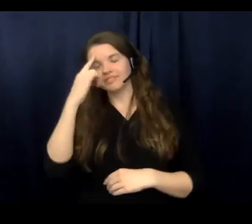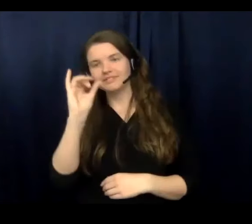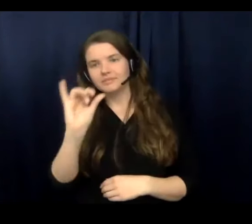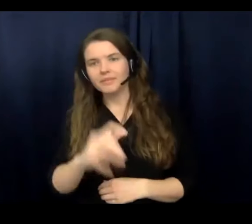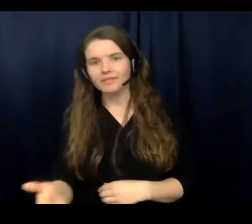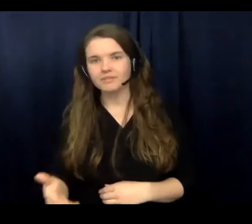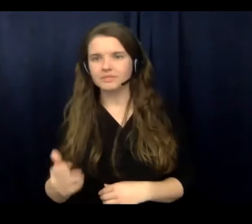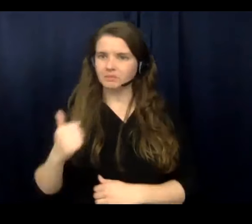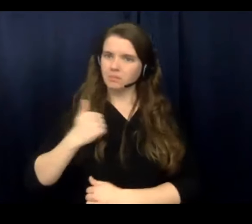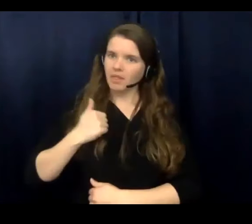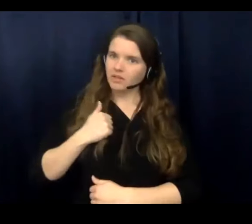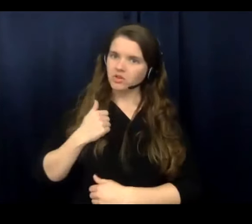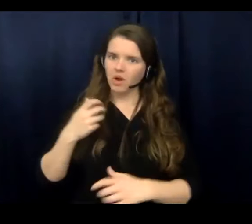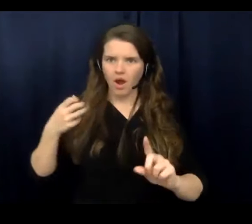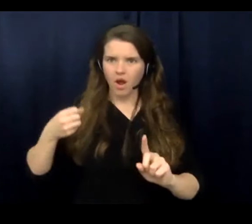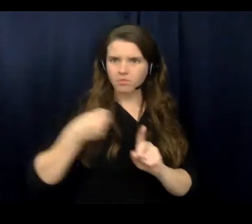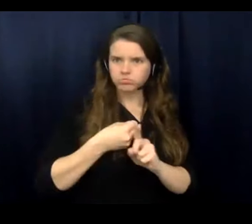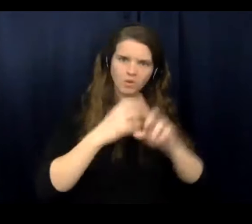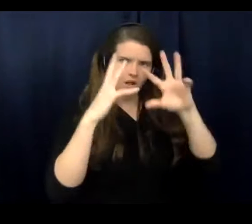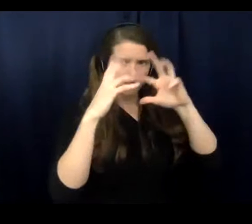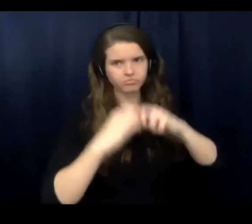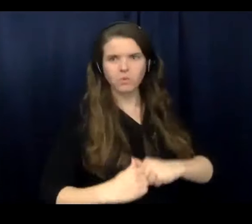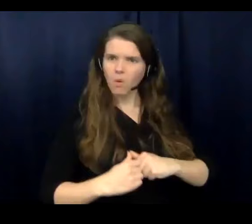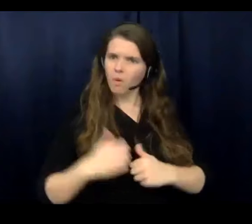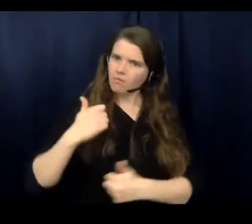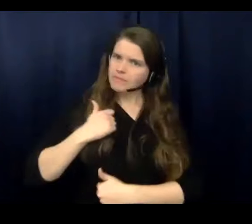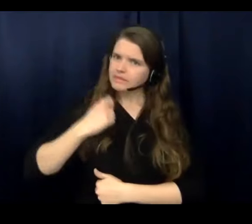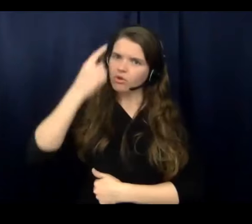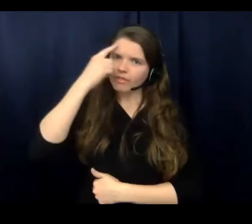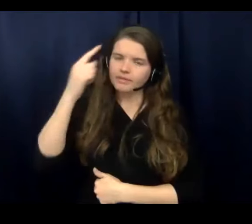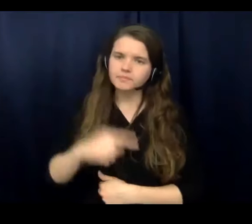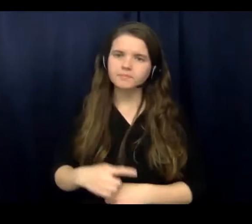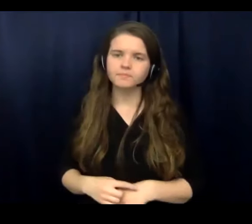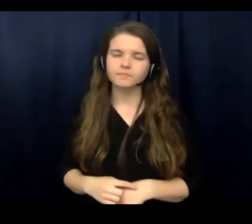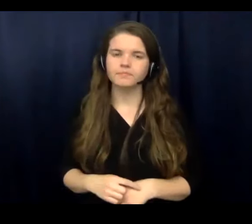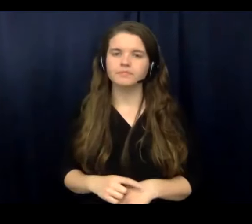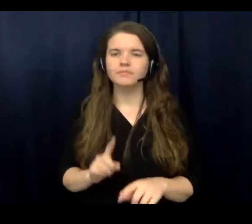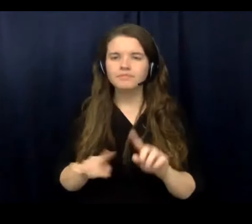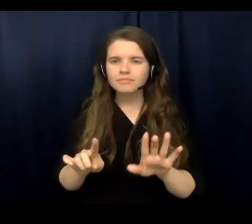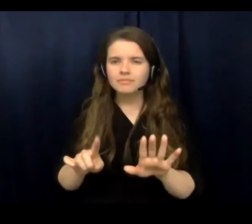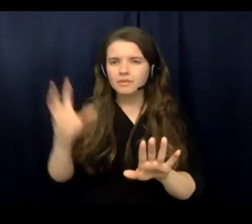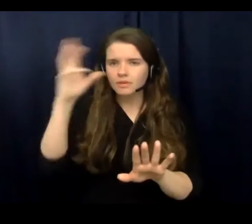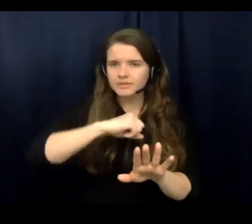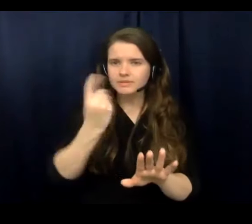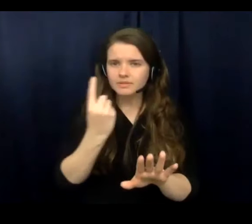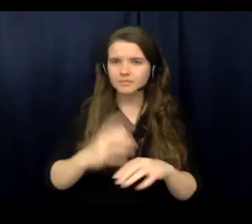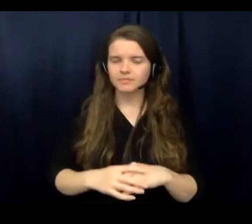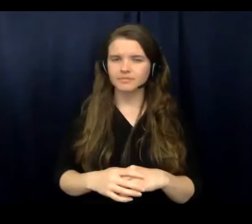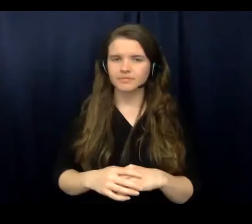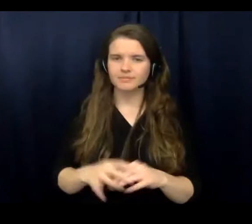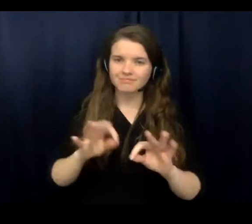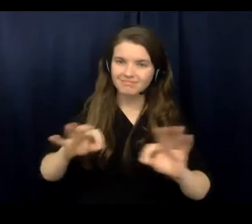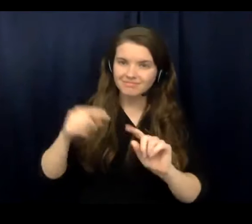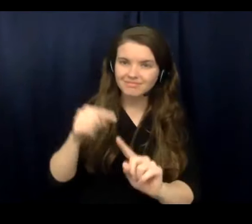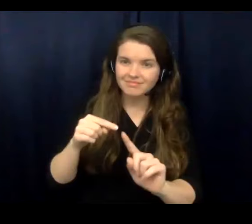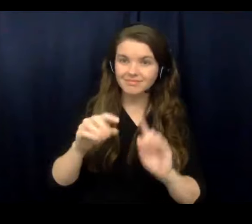to smash an image to bits and pieces. But you see, they missed something. And the key is that even in the Old Testament, the way